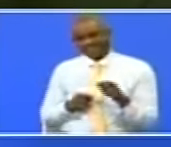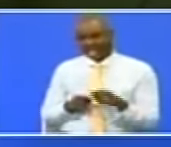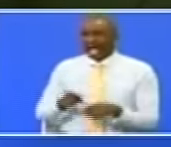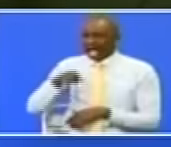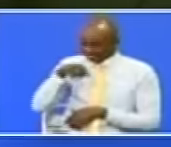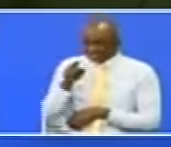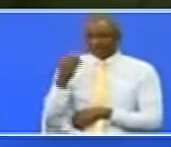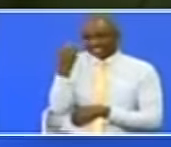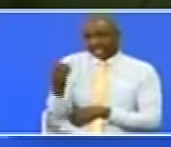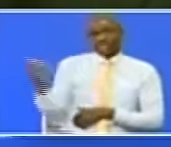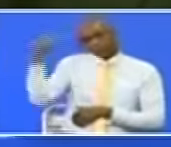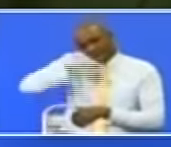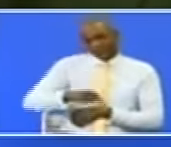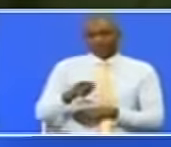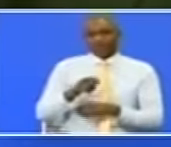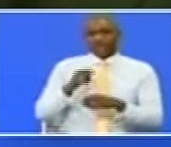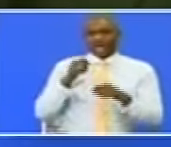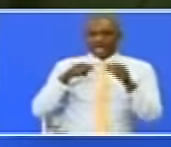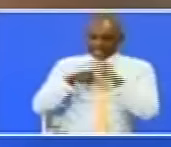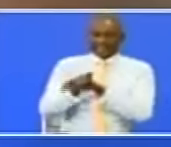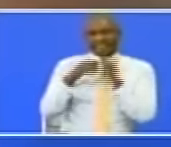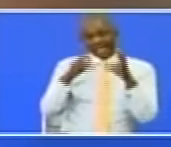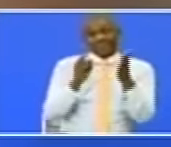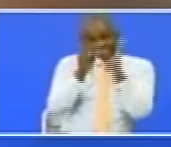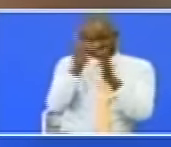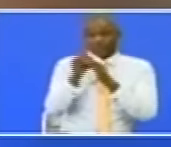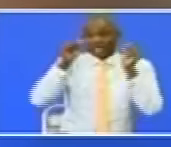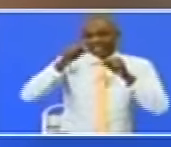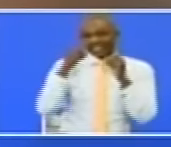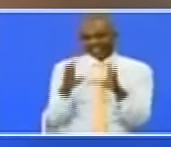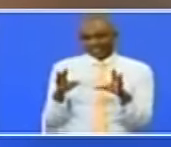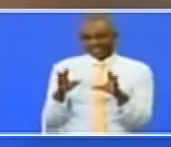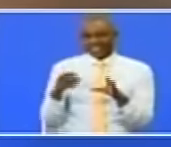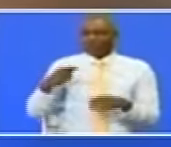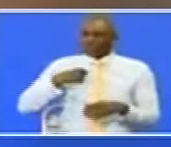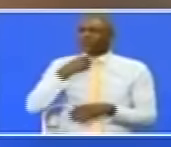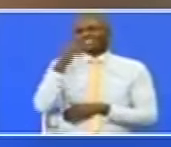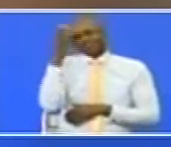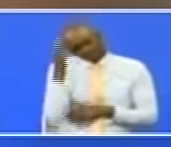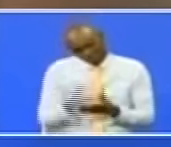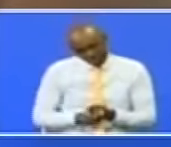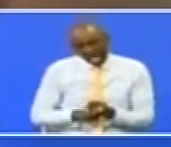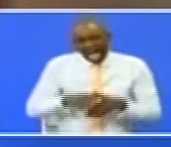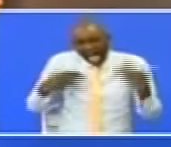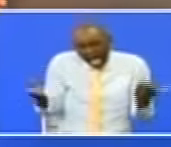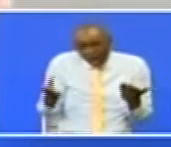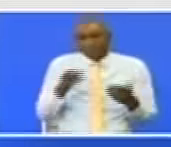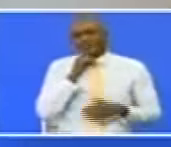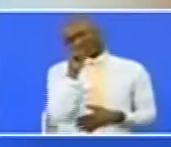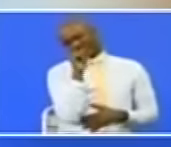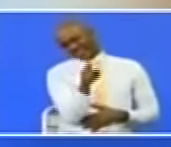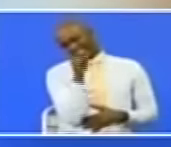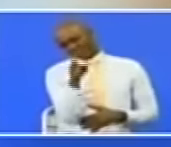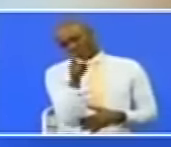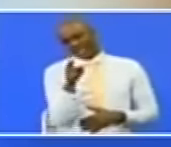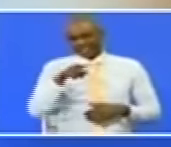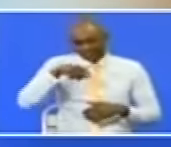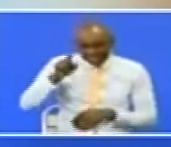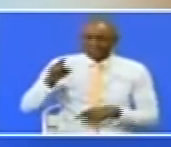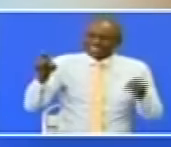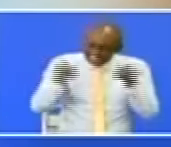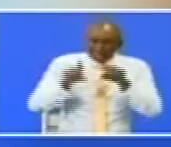did not bring the child for admission on the said date. Hata hivyo, tulipotaka kujua ni vipi kijana huyu tulimpeleka kufanya mtihani wa